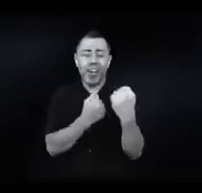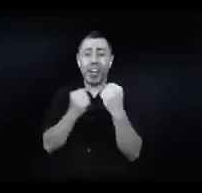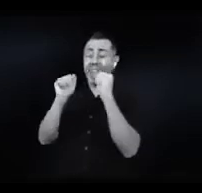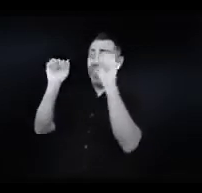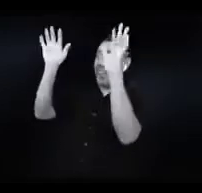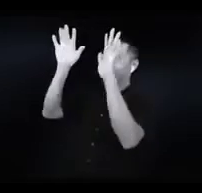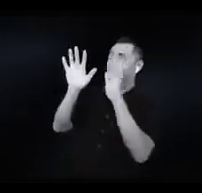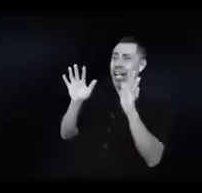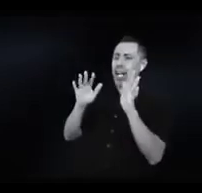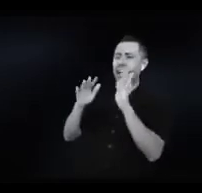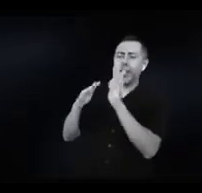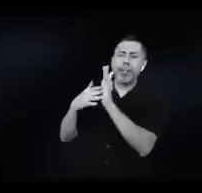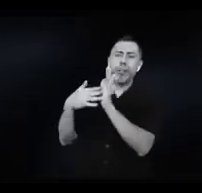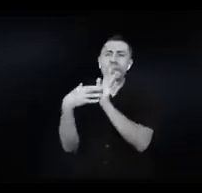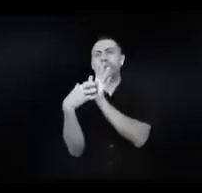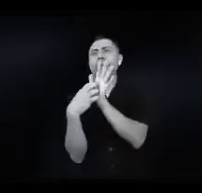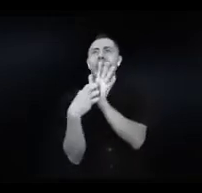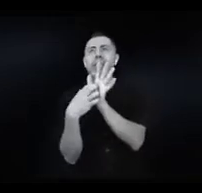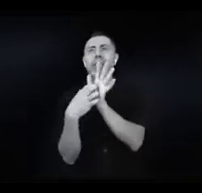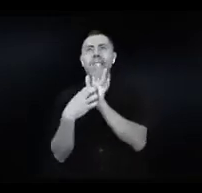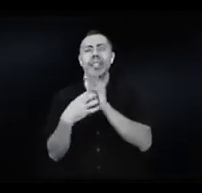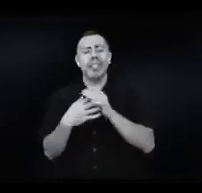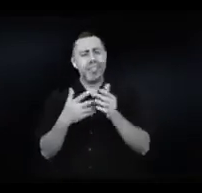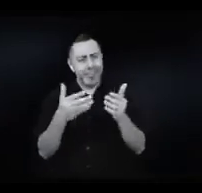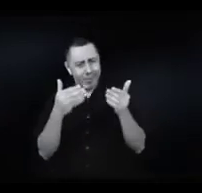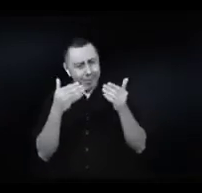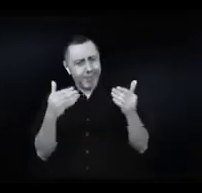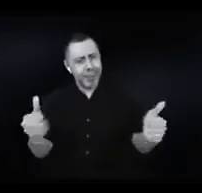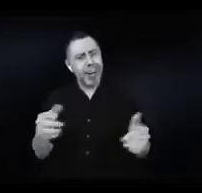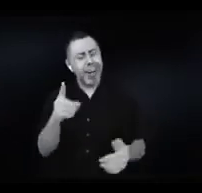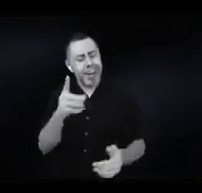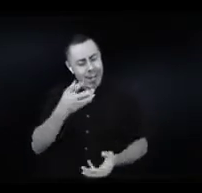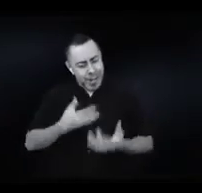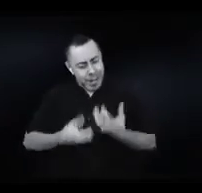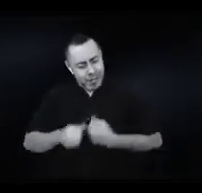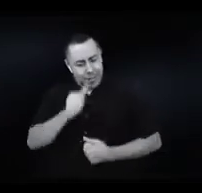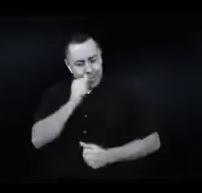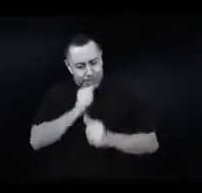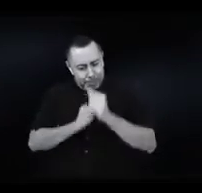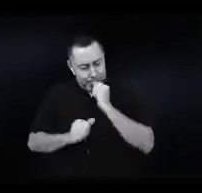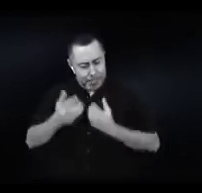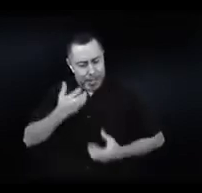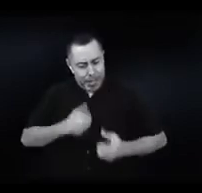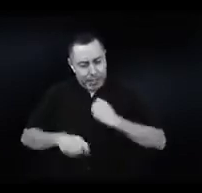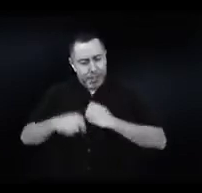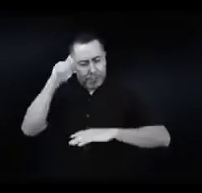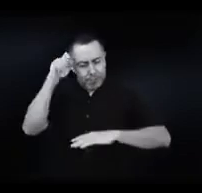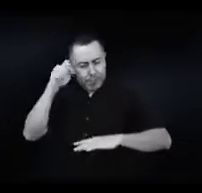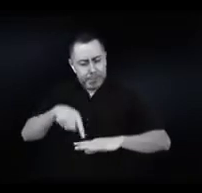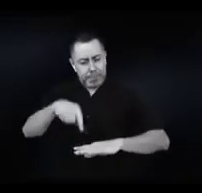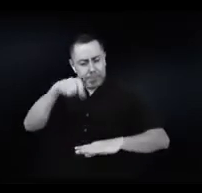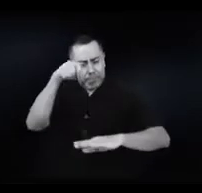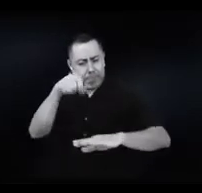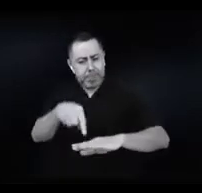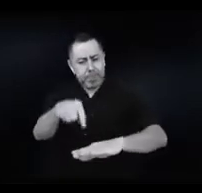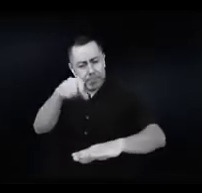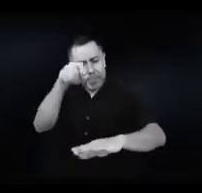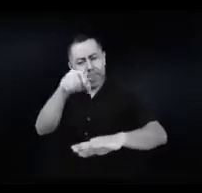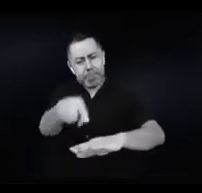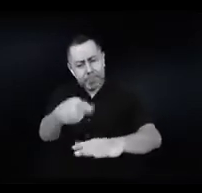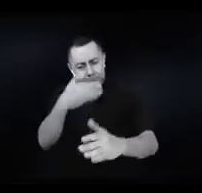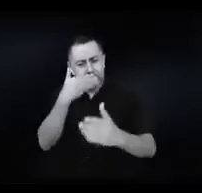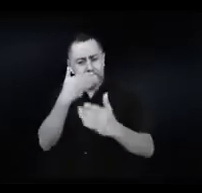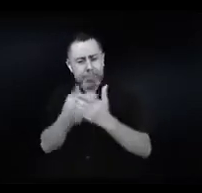Just hold on, plant good seeds, stand your